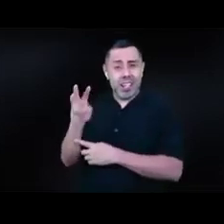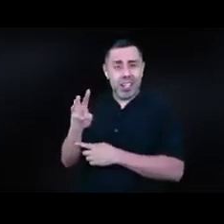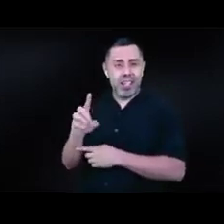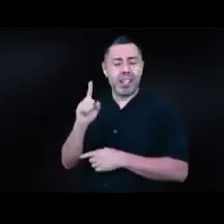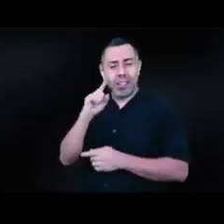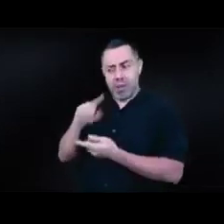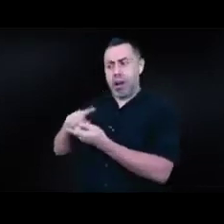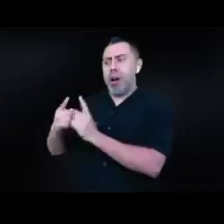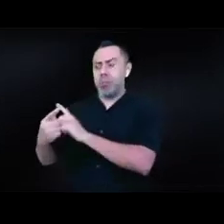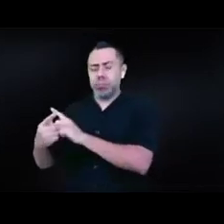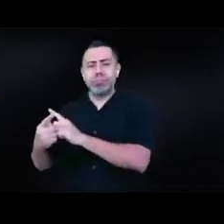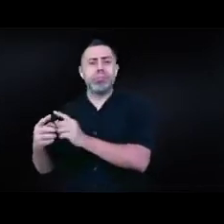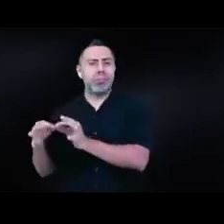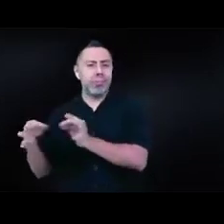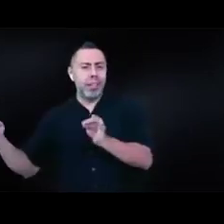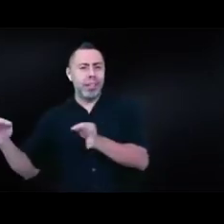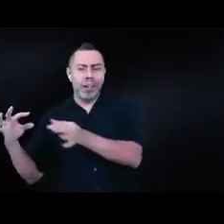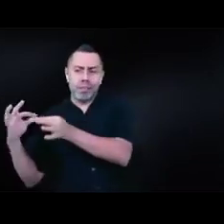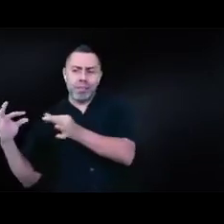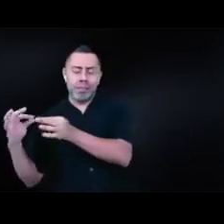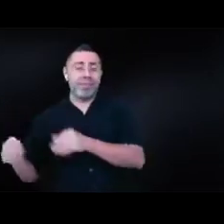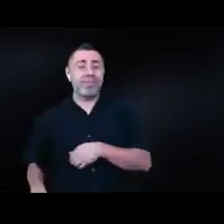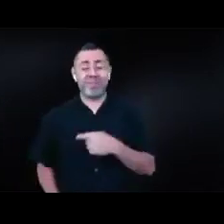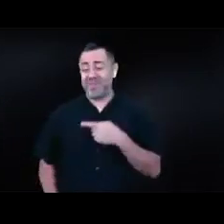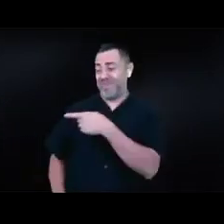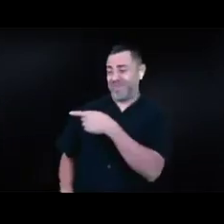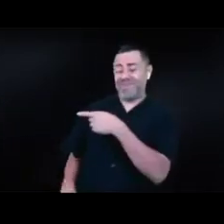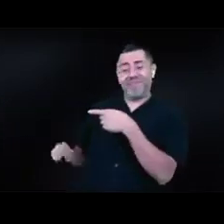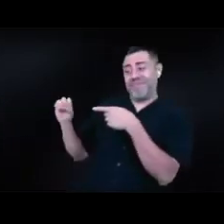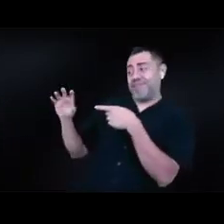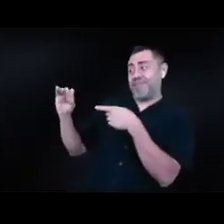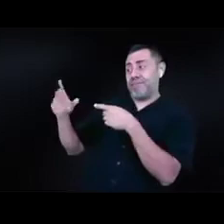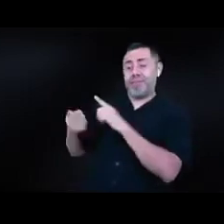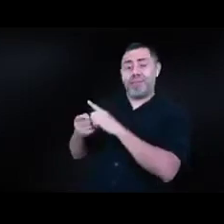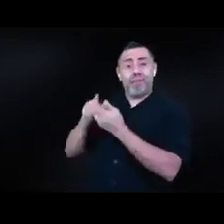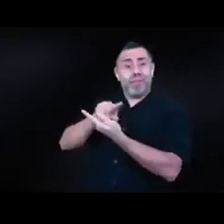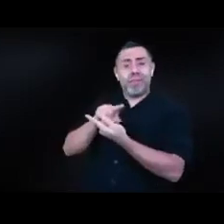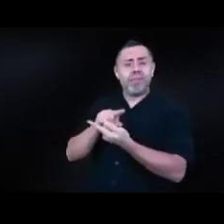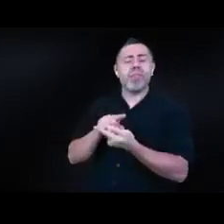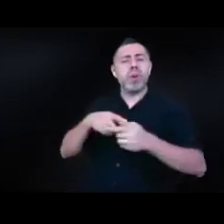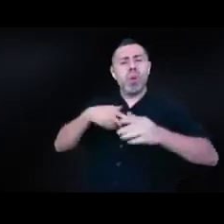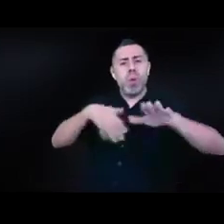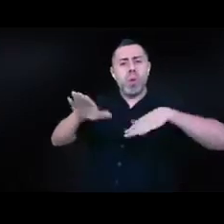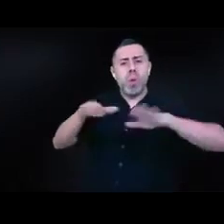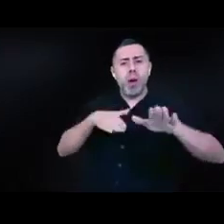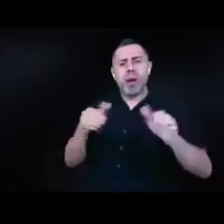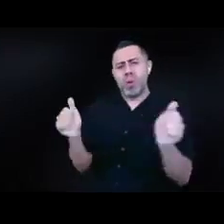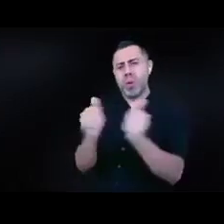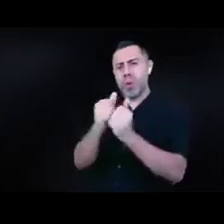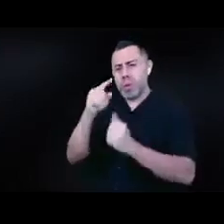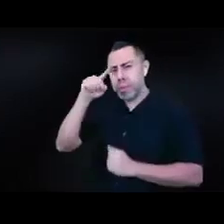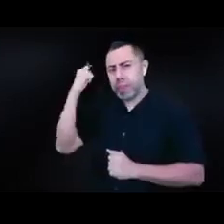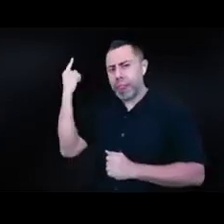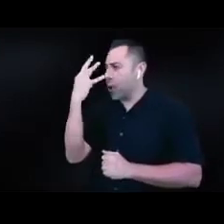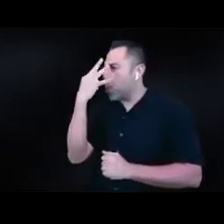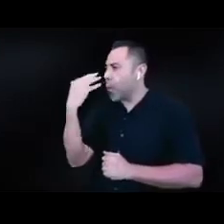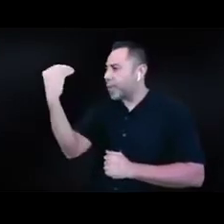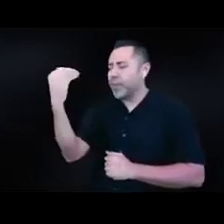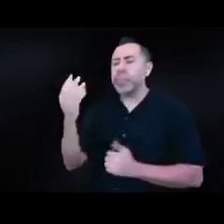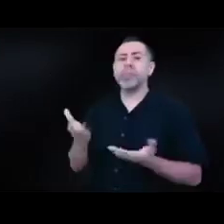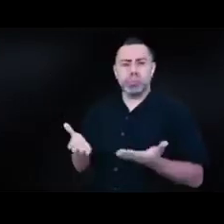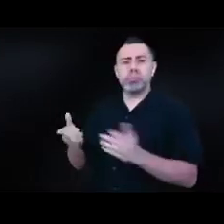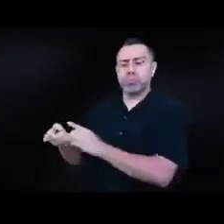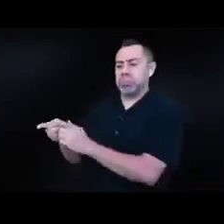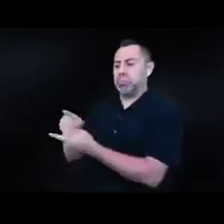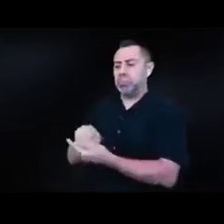Mahwao, which loosely translates to Walks with the Black Wolf. And I also said